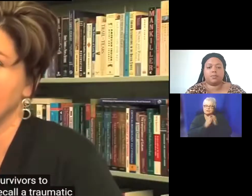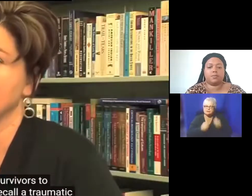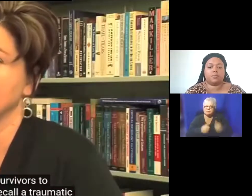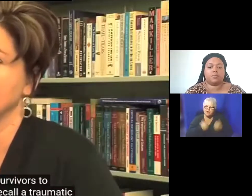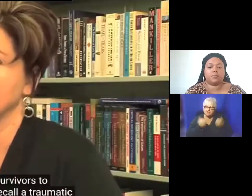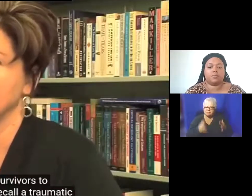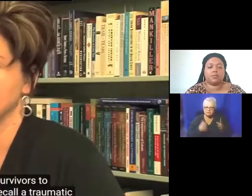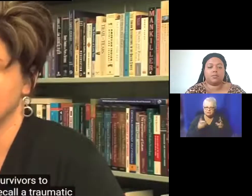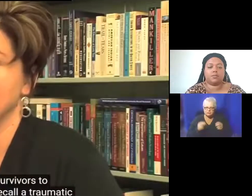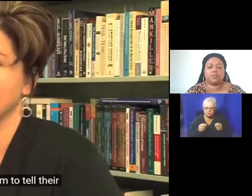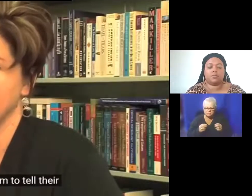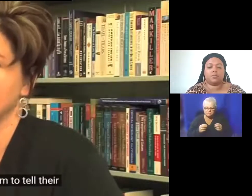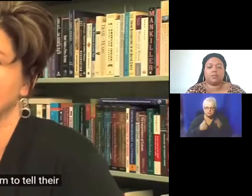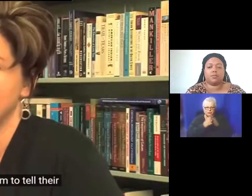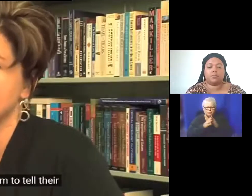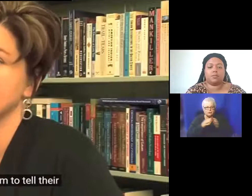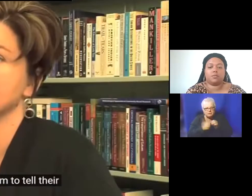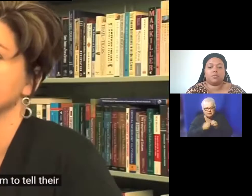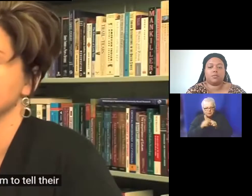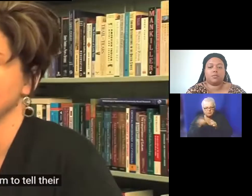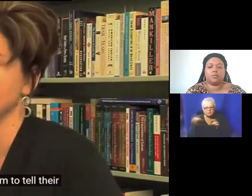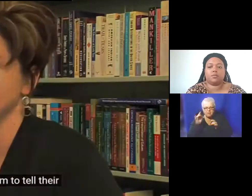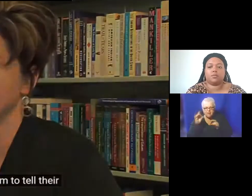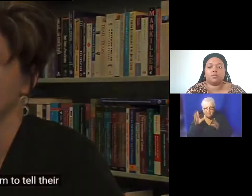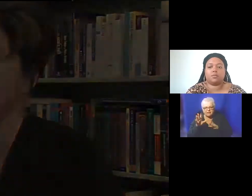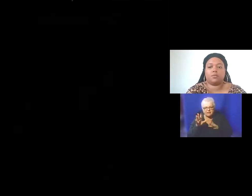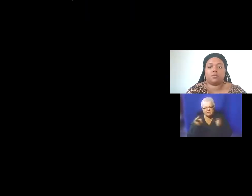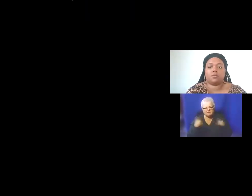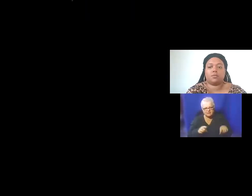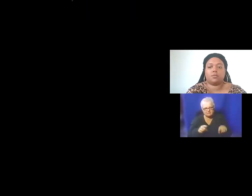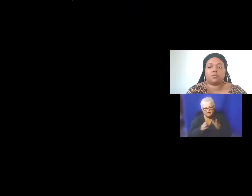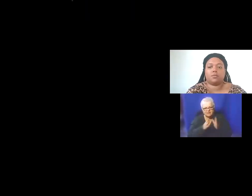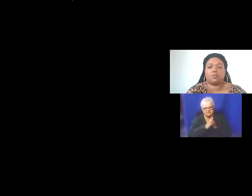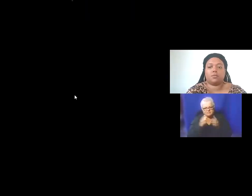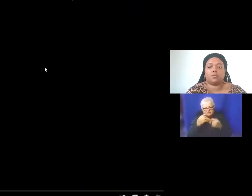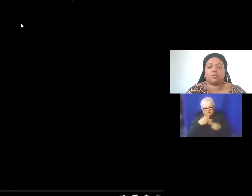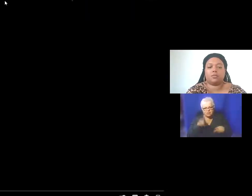to recall a traumatic event, when we're asking them to tell their story.